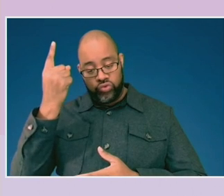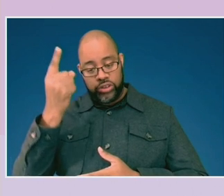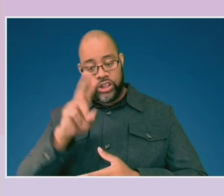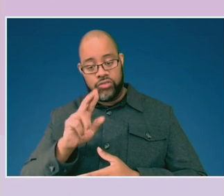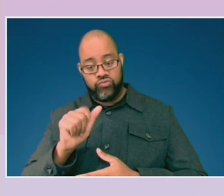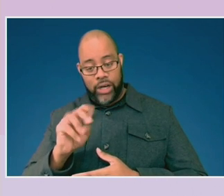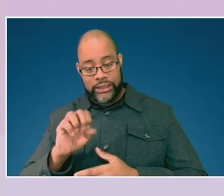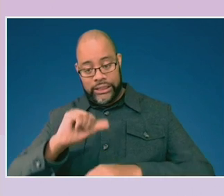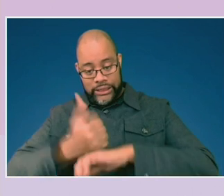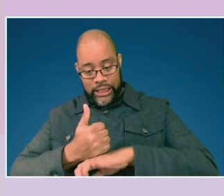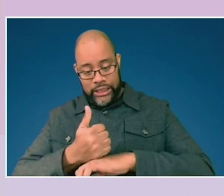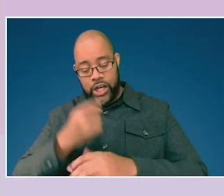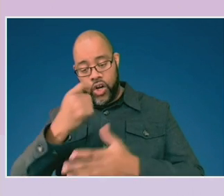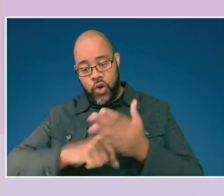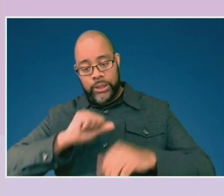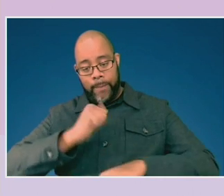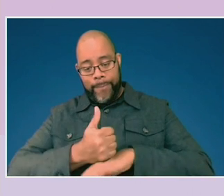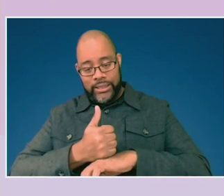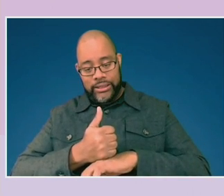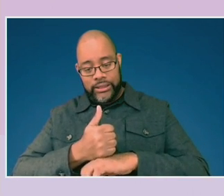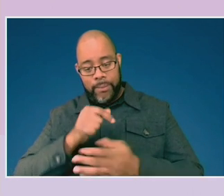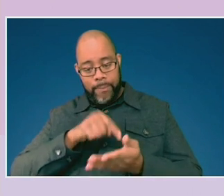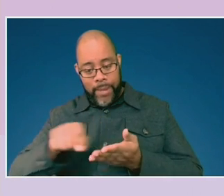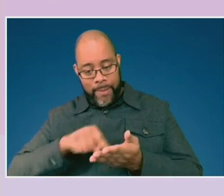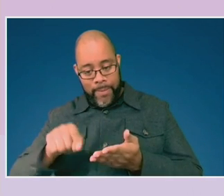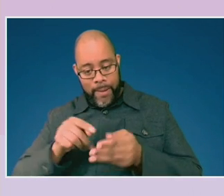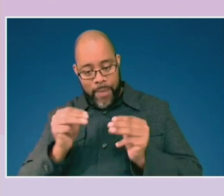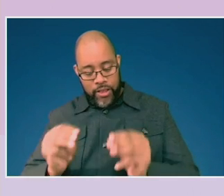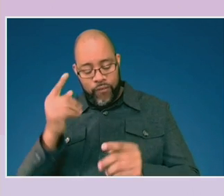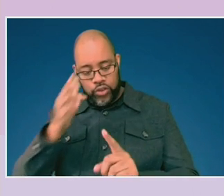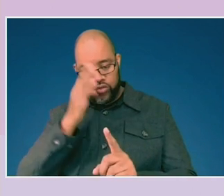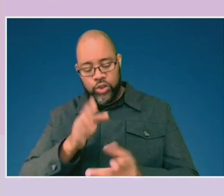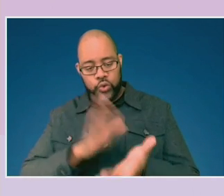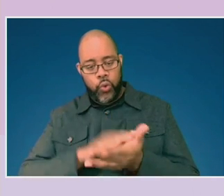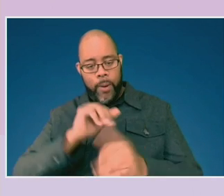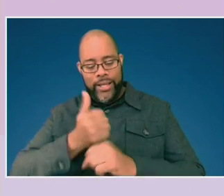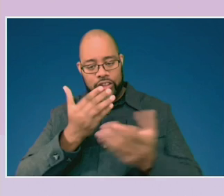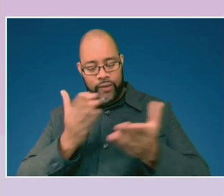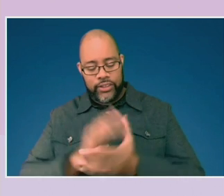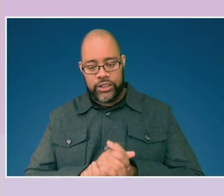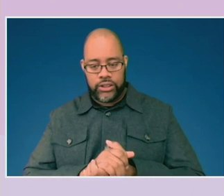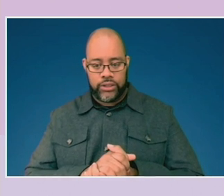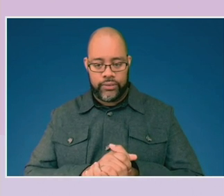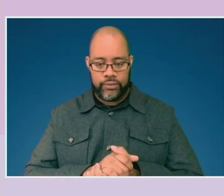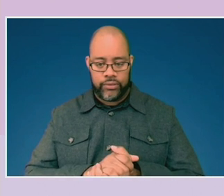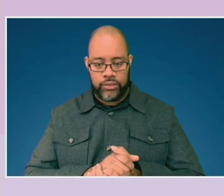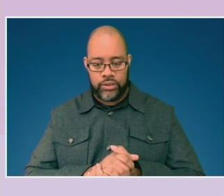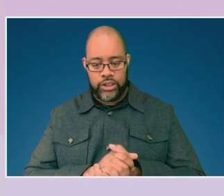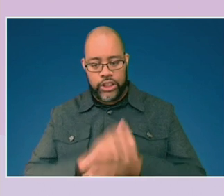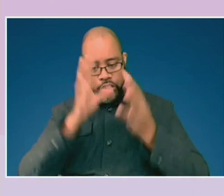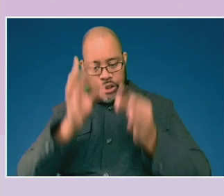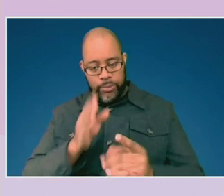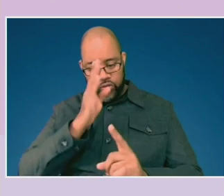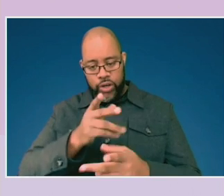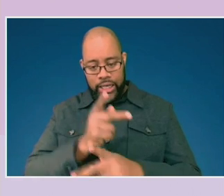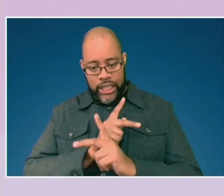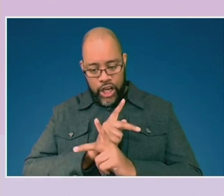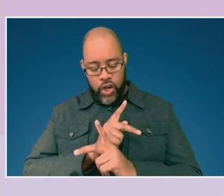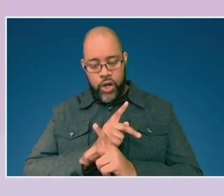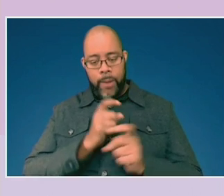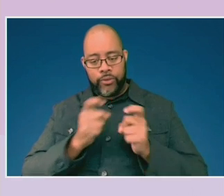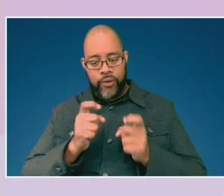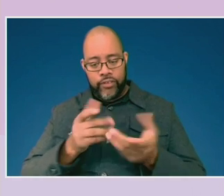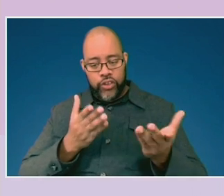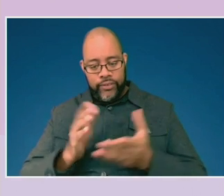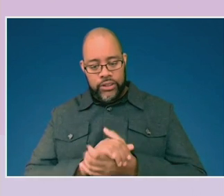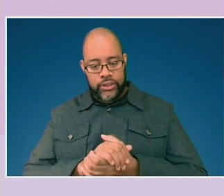and Cost-Based Interim Payment Methodologies for Direct School-Based Services, Determining Direct Care and Administrative Services